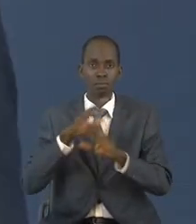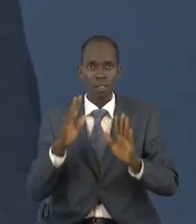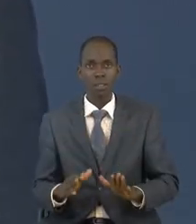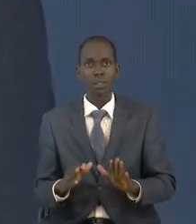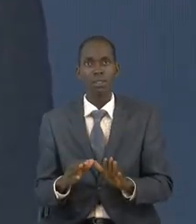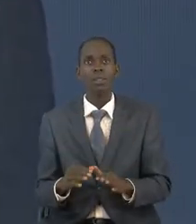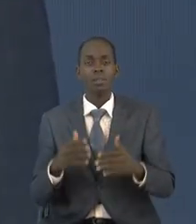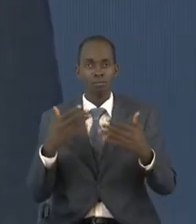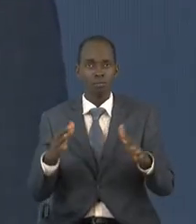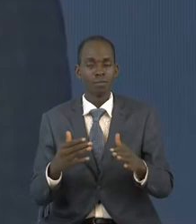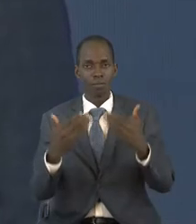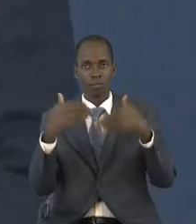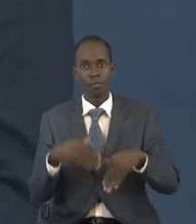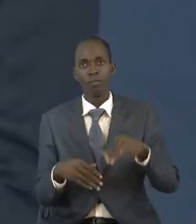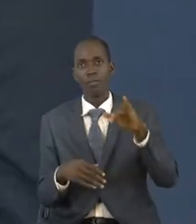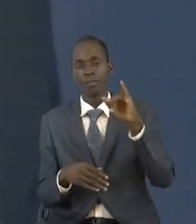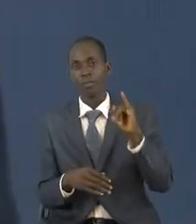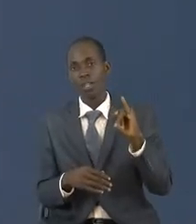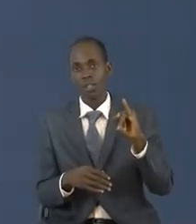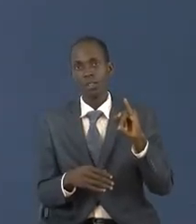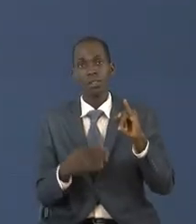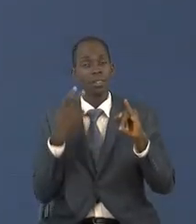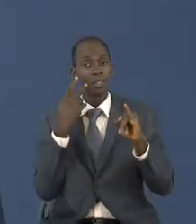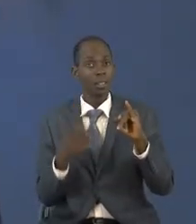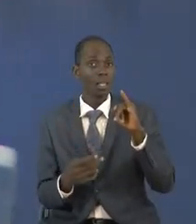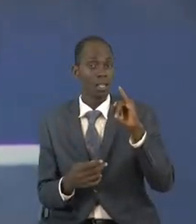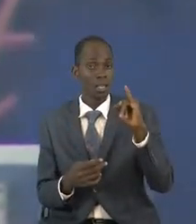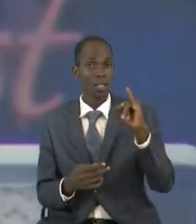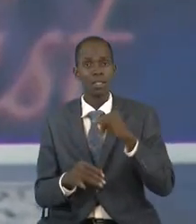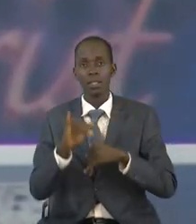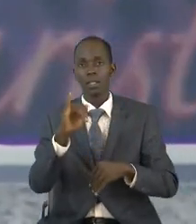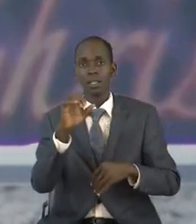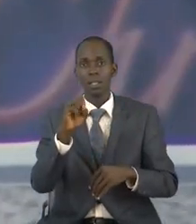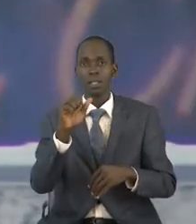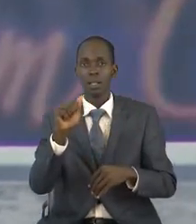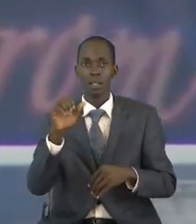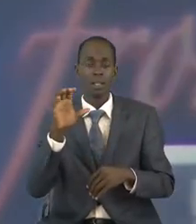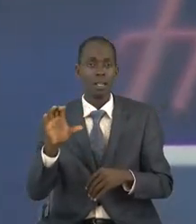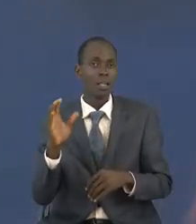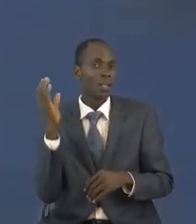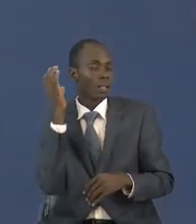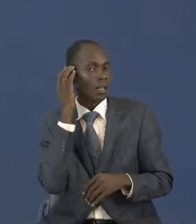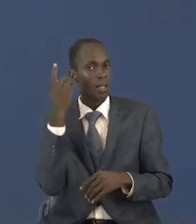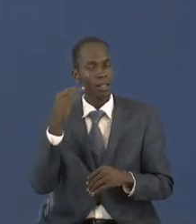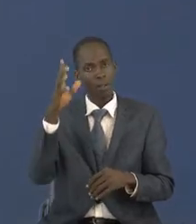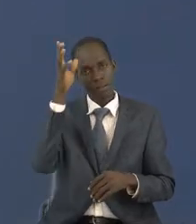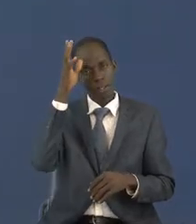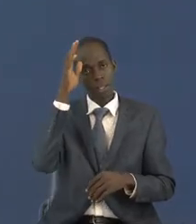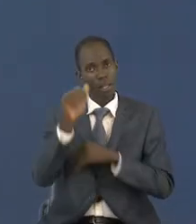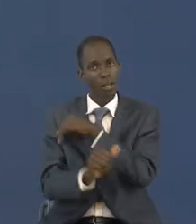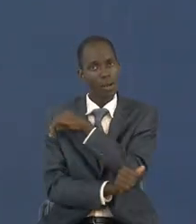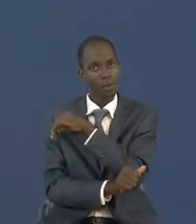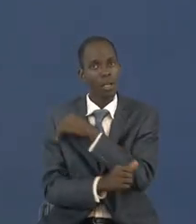about Isaac today. And Isaac listened to the father, Abraham. And like